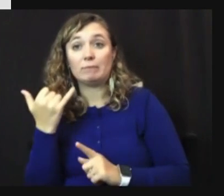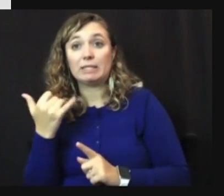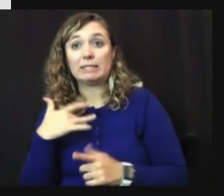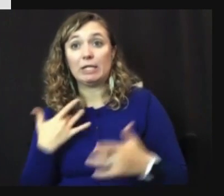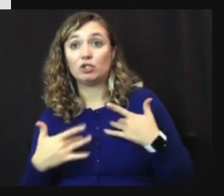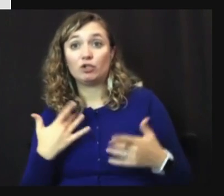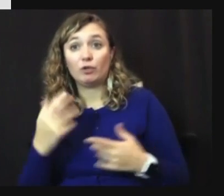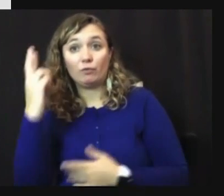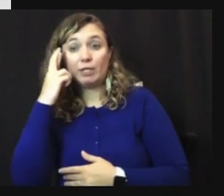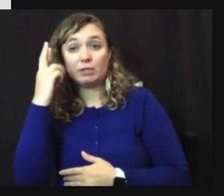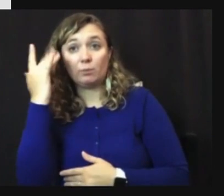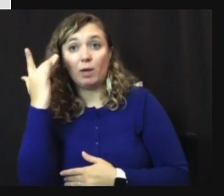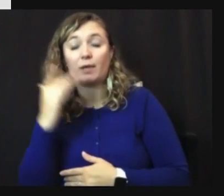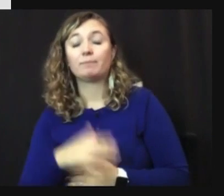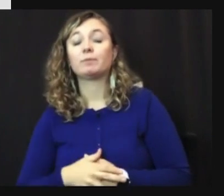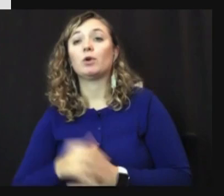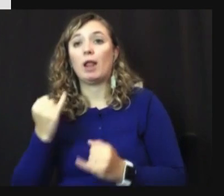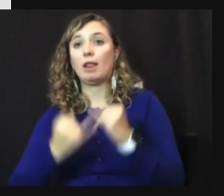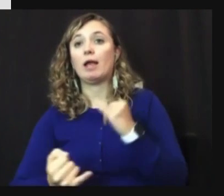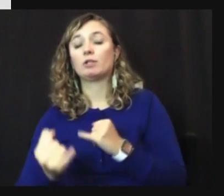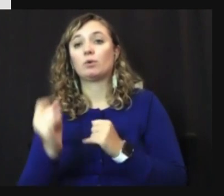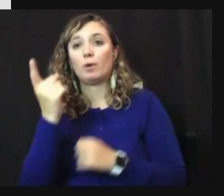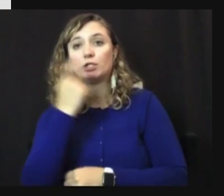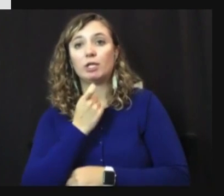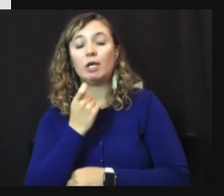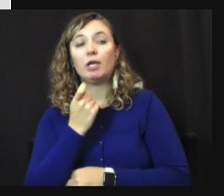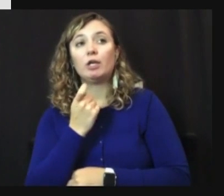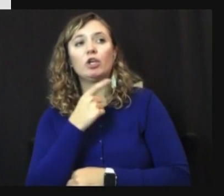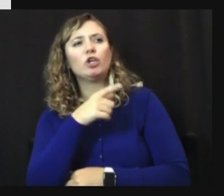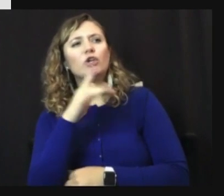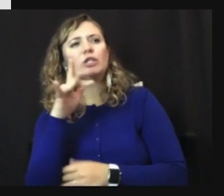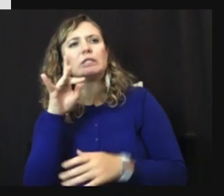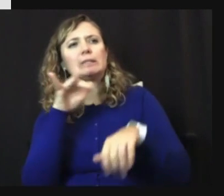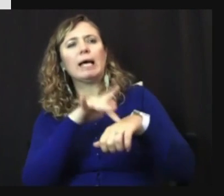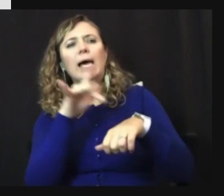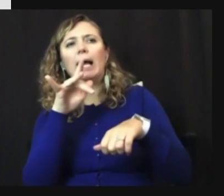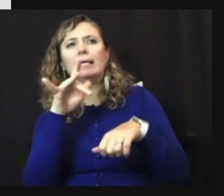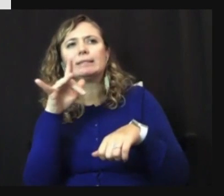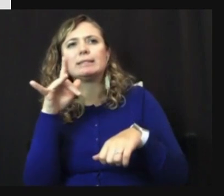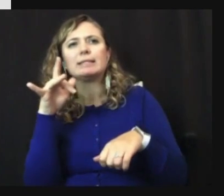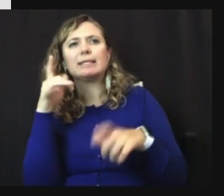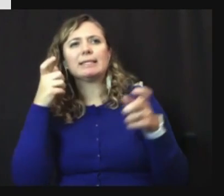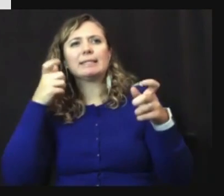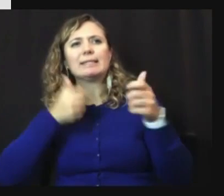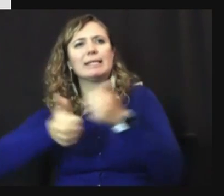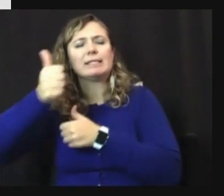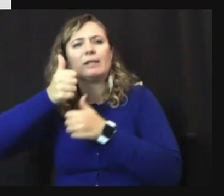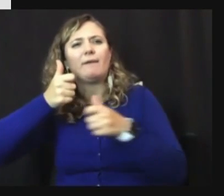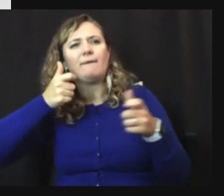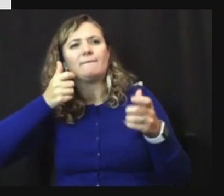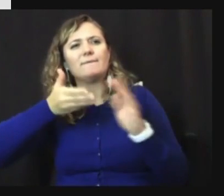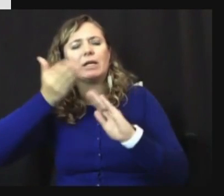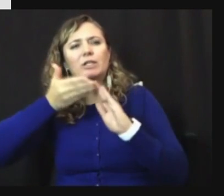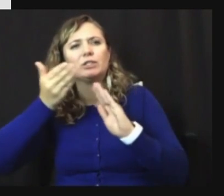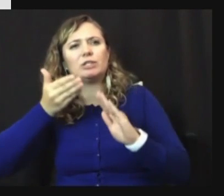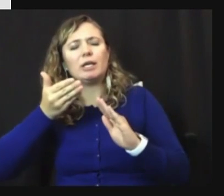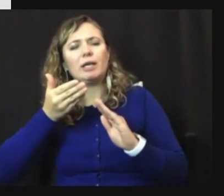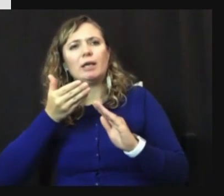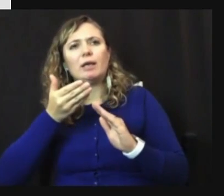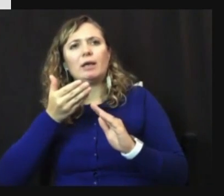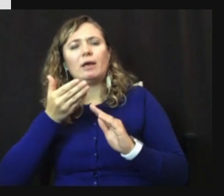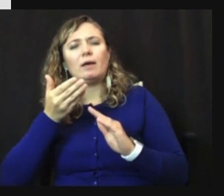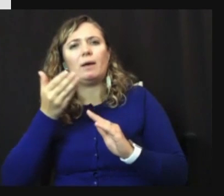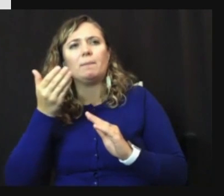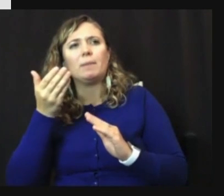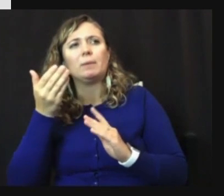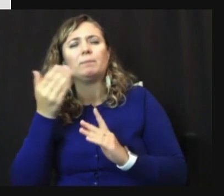This will be the last question, I think. You touched on executive functioning. From what I understand, as a deficit in a non-judgmental way.